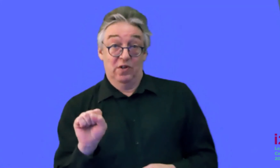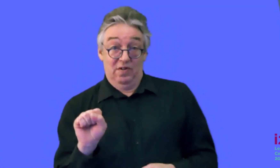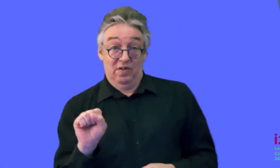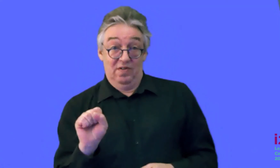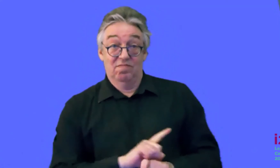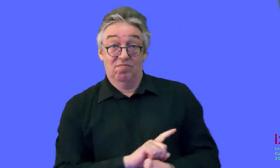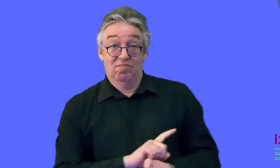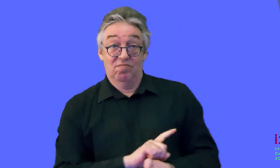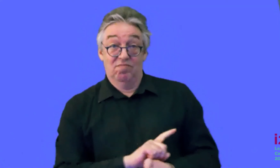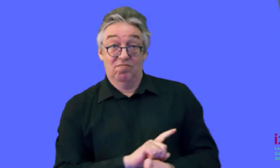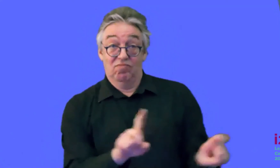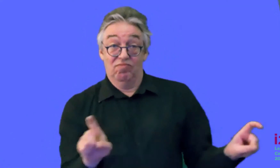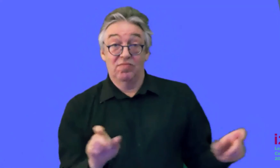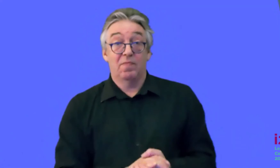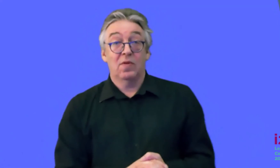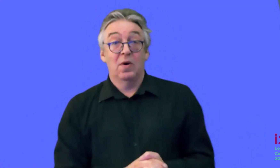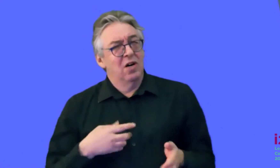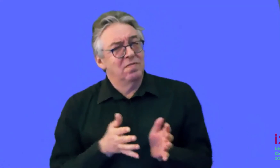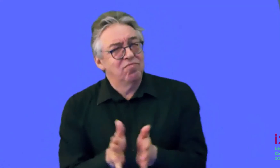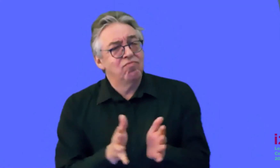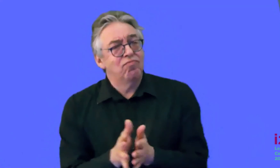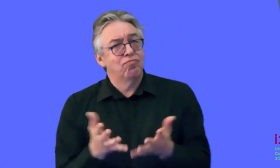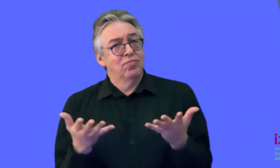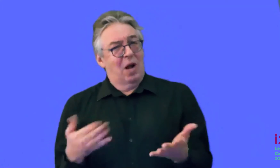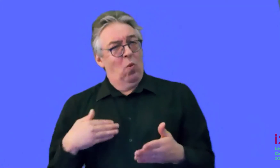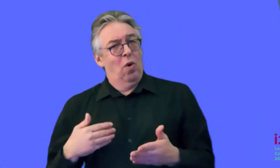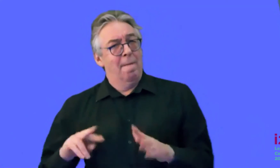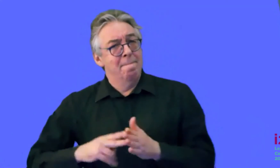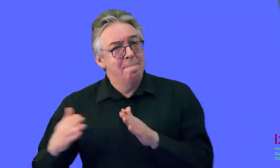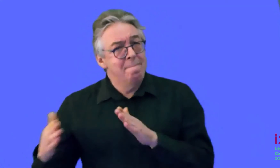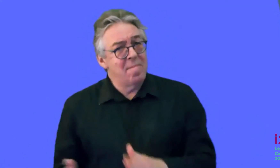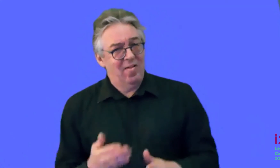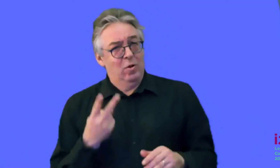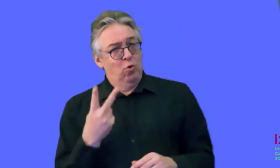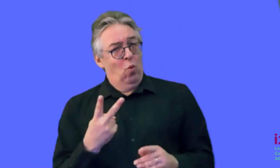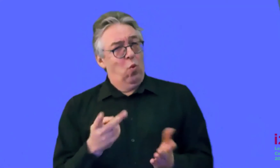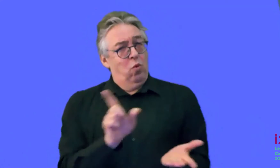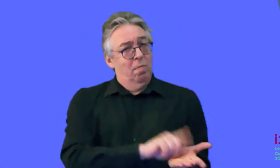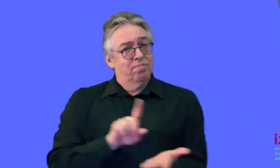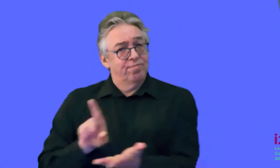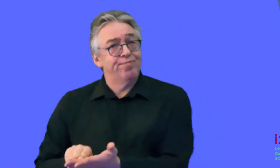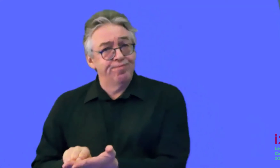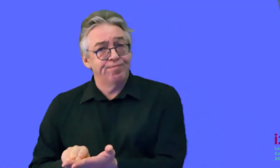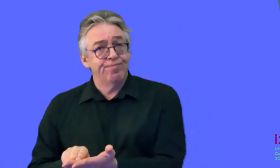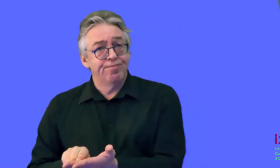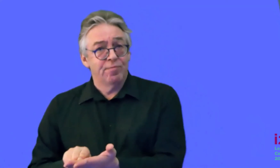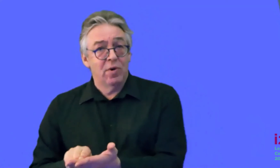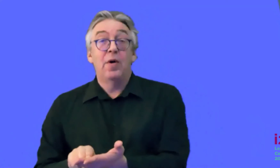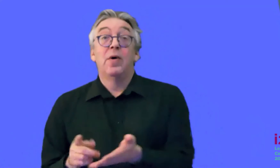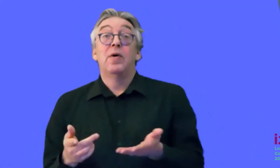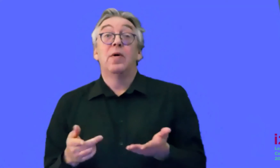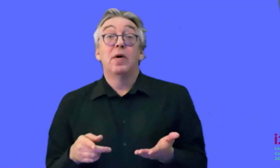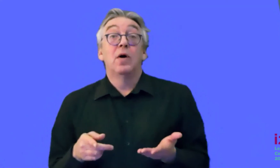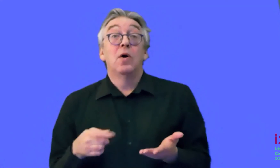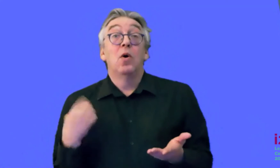planning to do the census writing, we were able to get